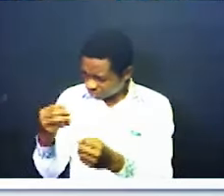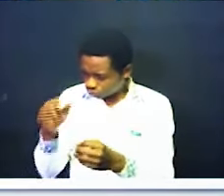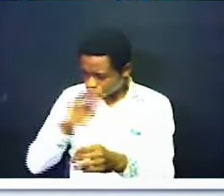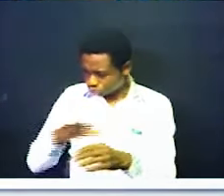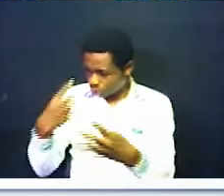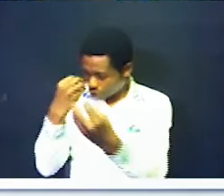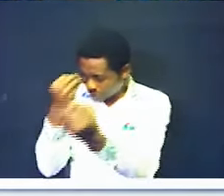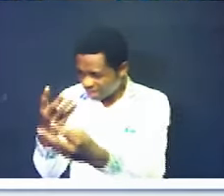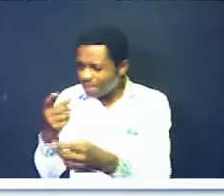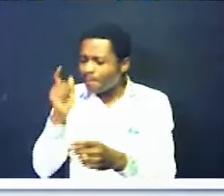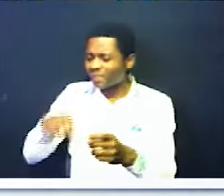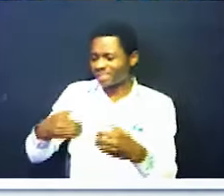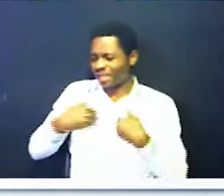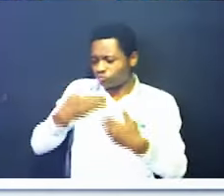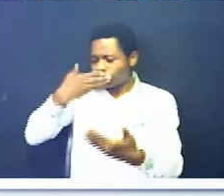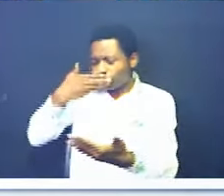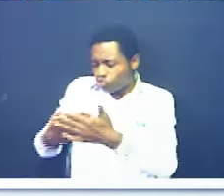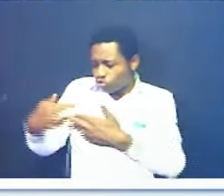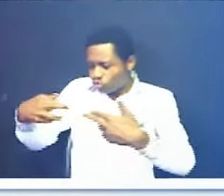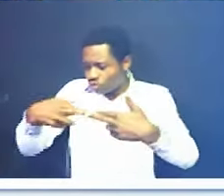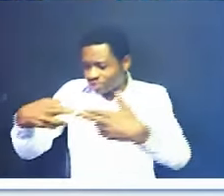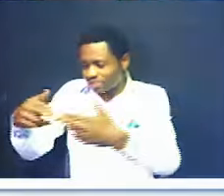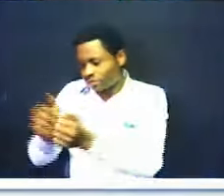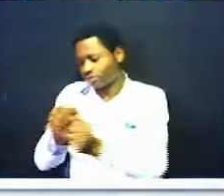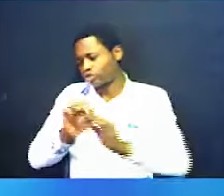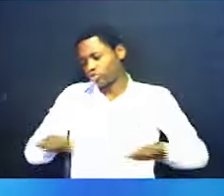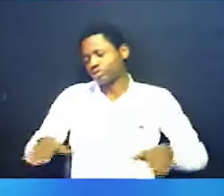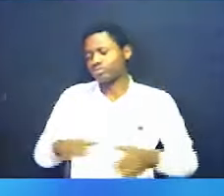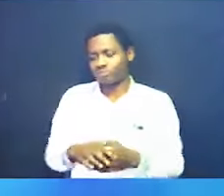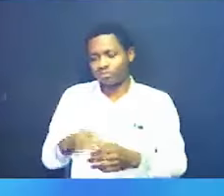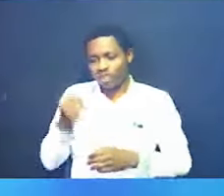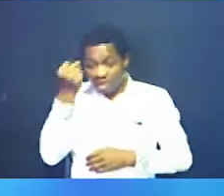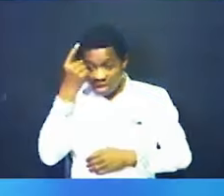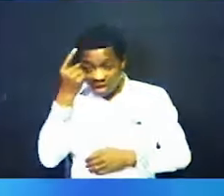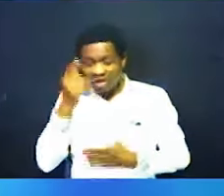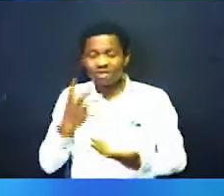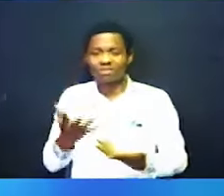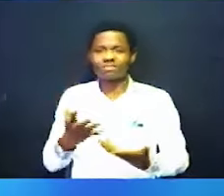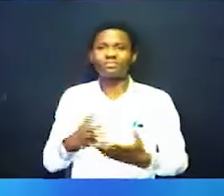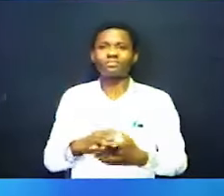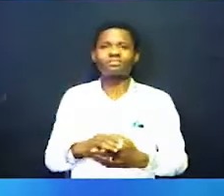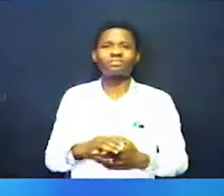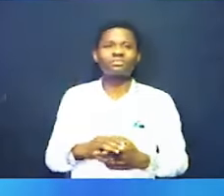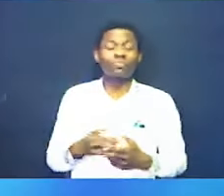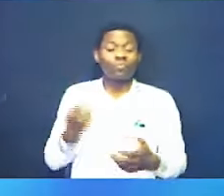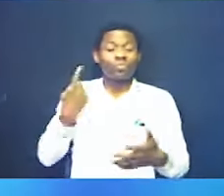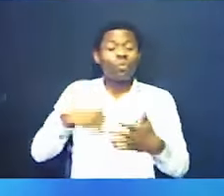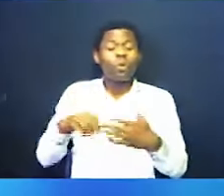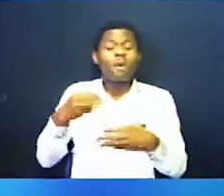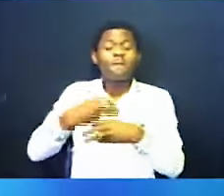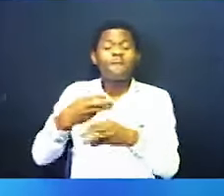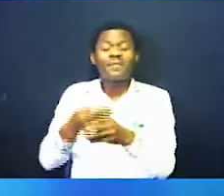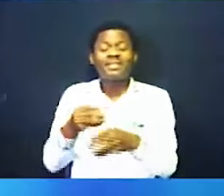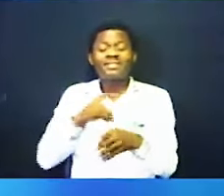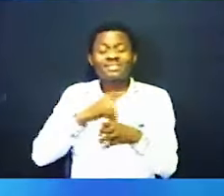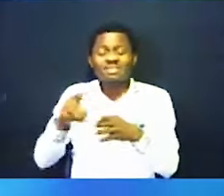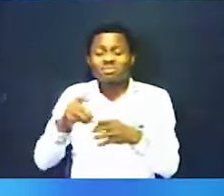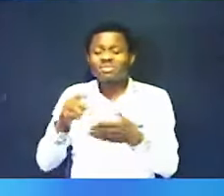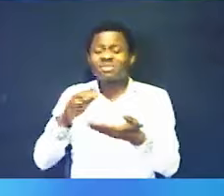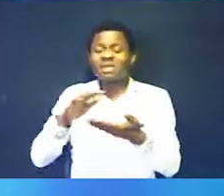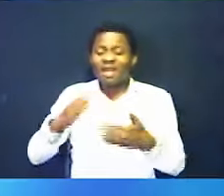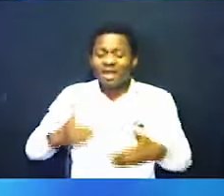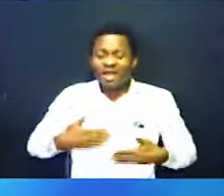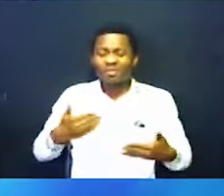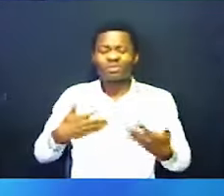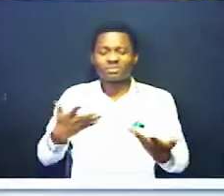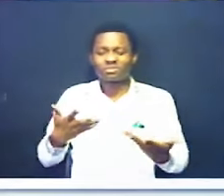Are we together? Fine. What makes discipline welcoming and effective